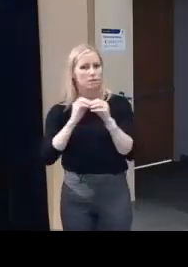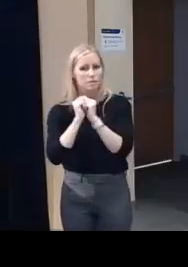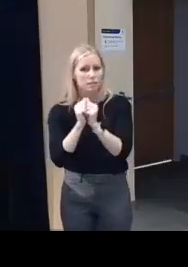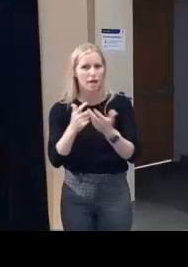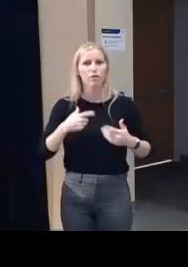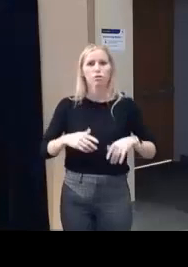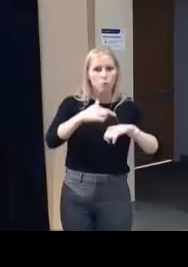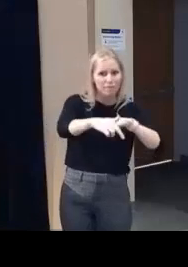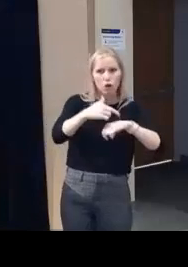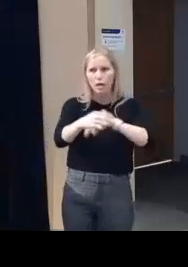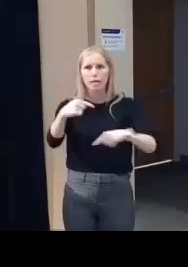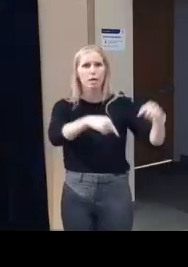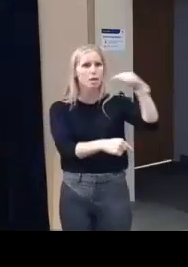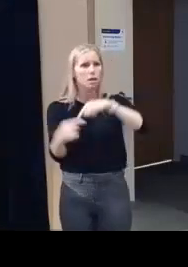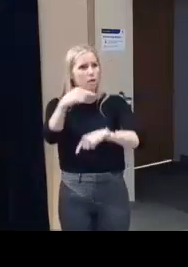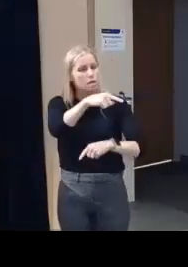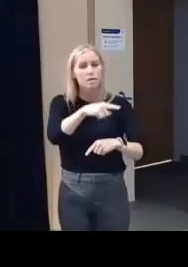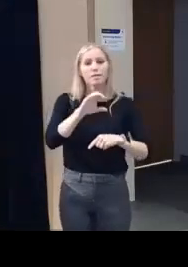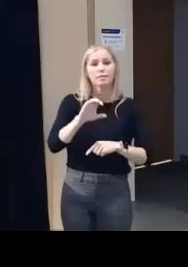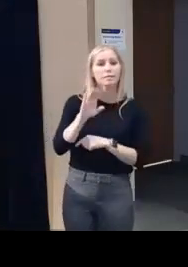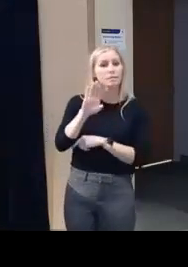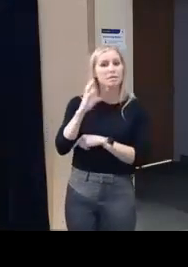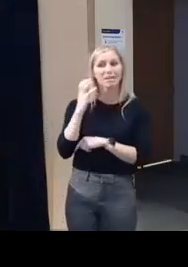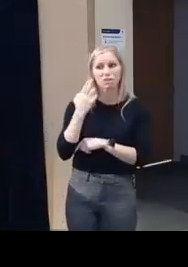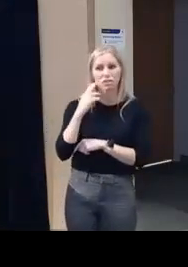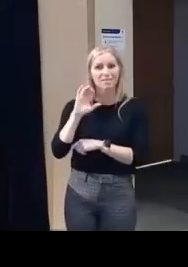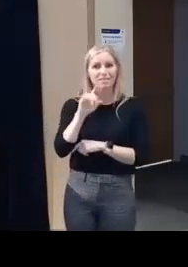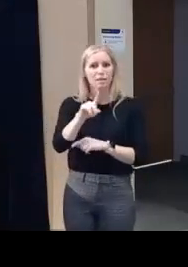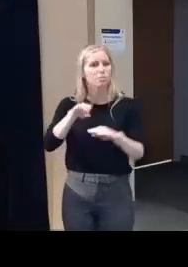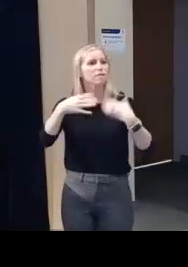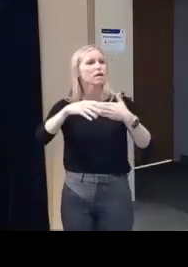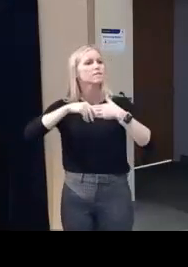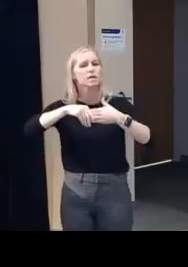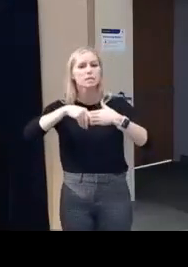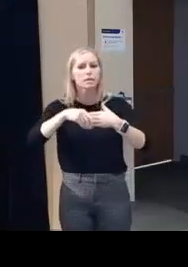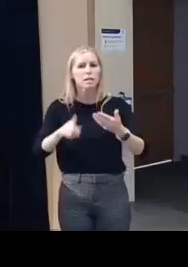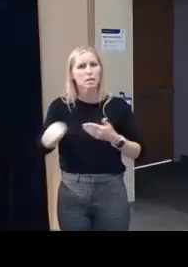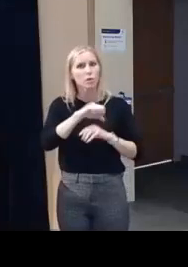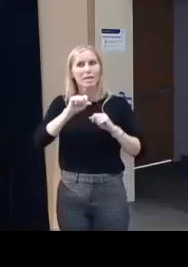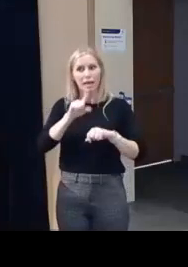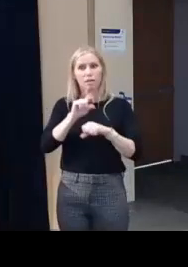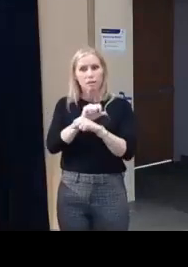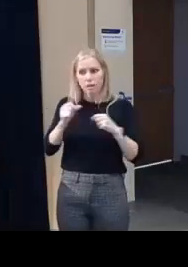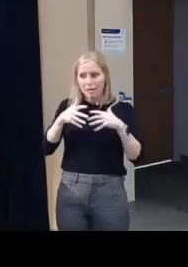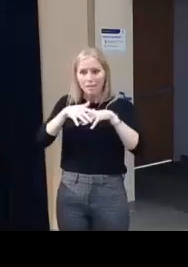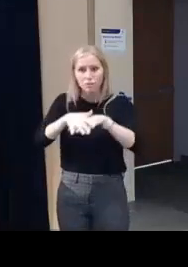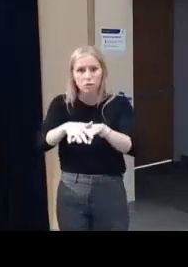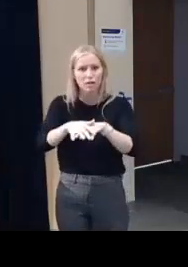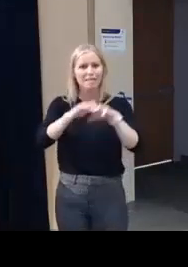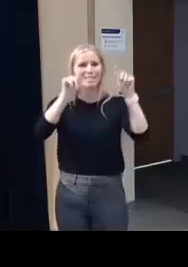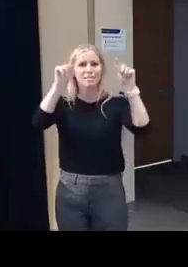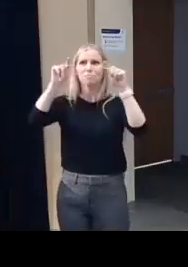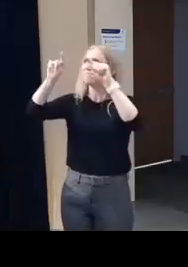And so CCBHC provides flexibility for us to be able to integrate all of these